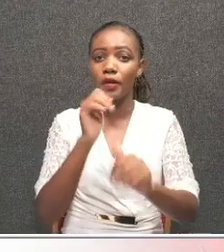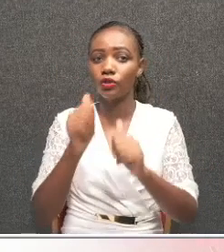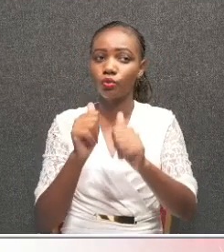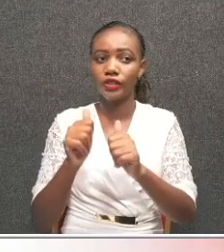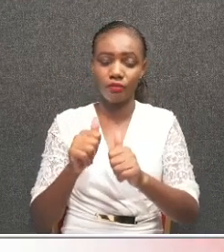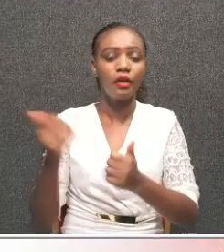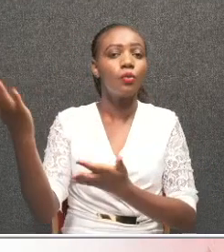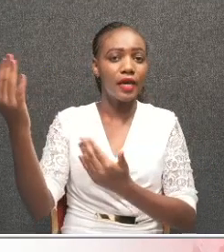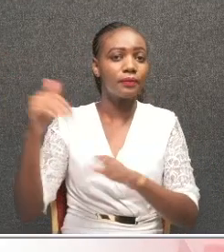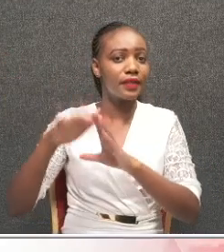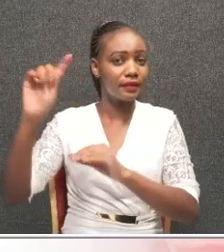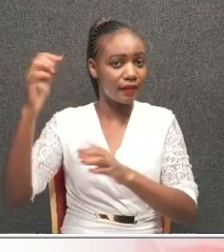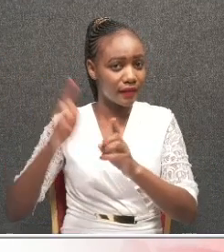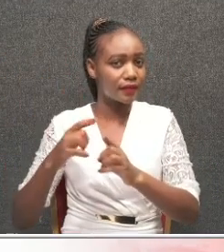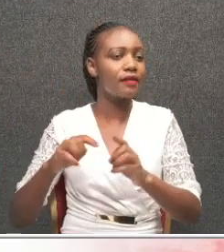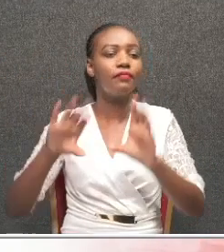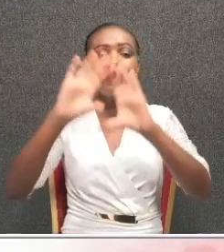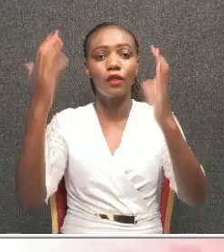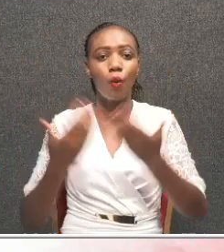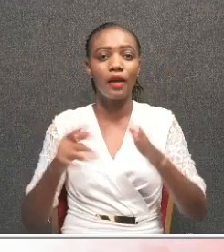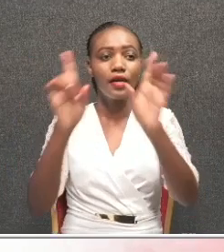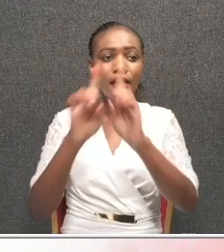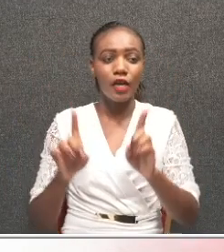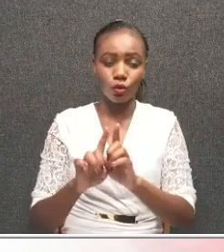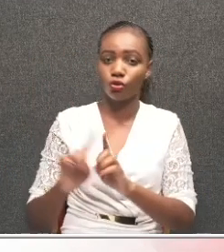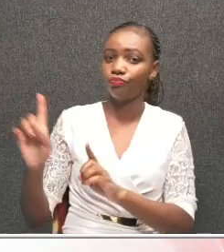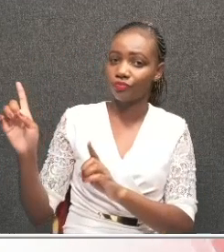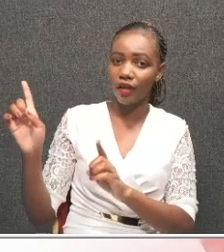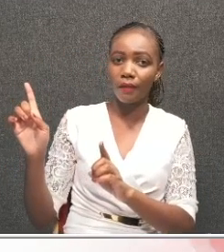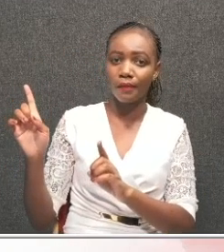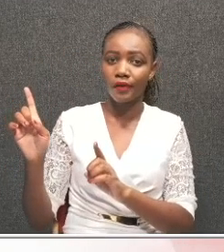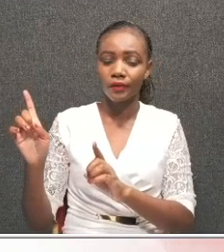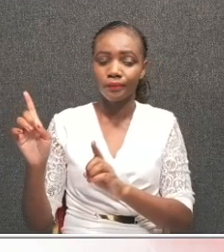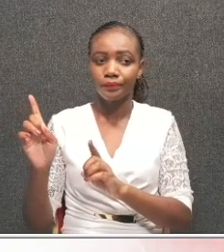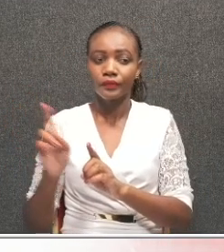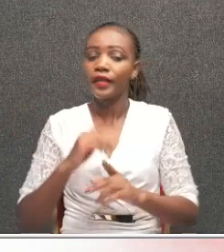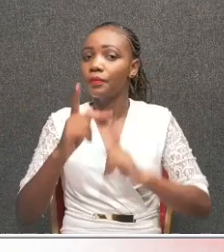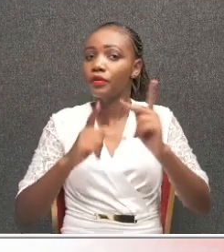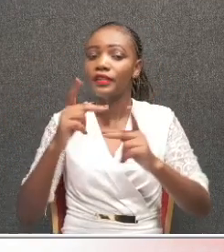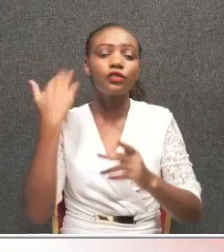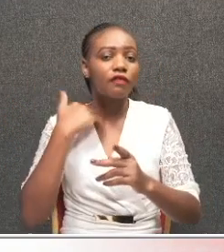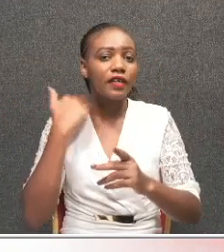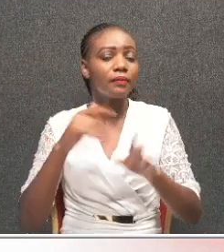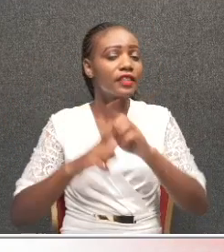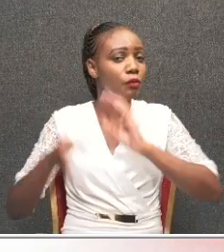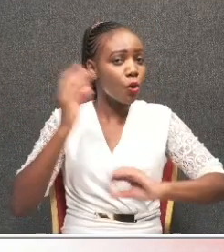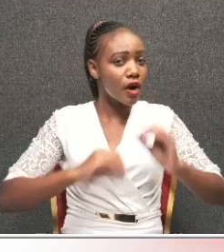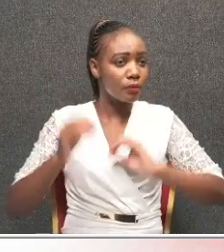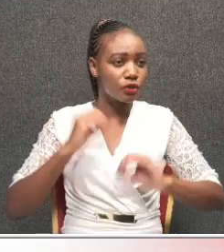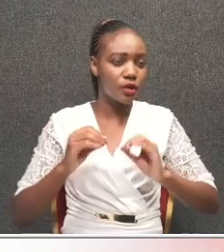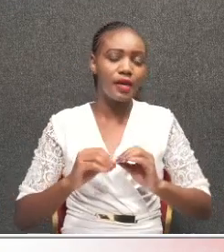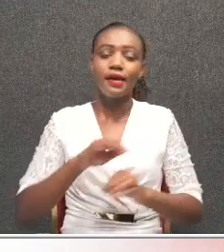in Kenya and around the globe. The movement of illicit funds, proceeds of crime and corruption thrive in